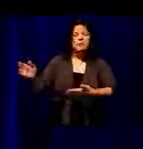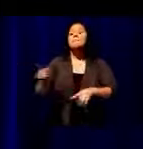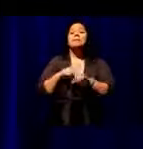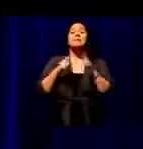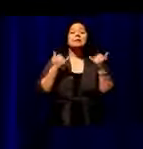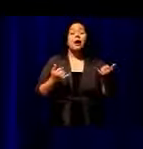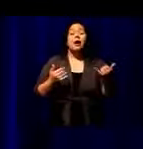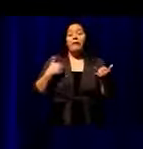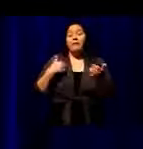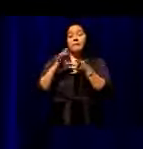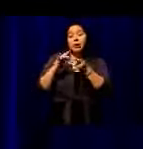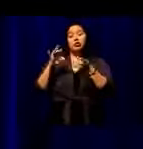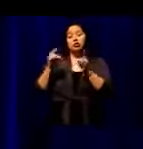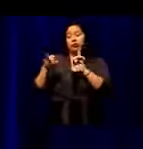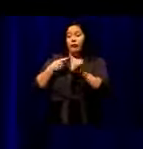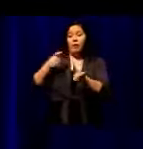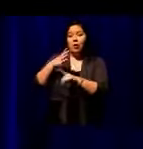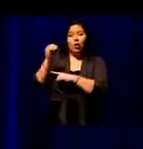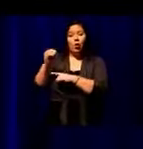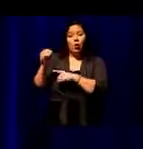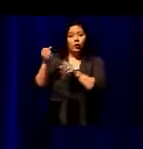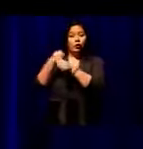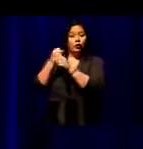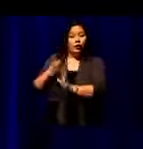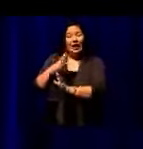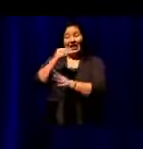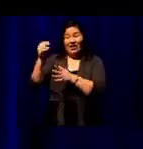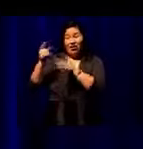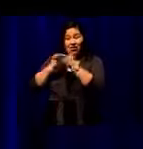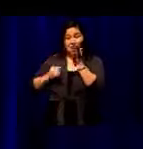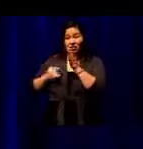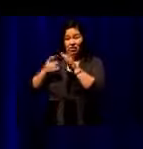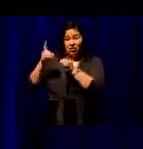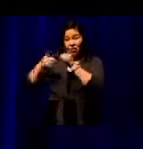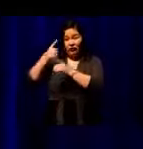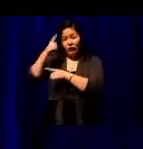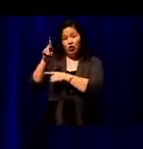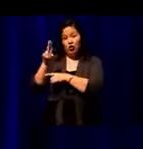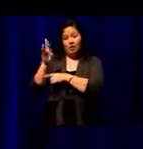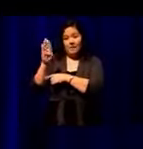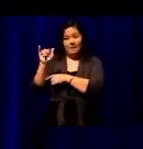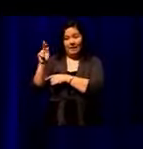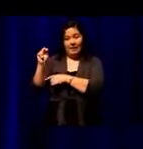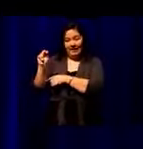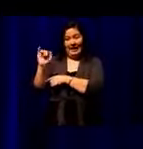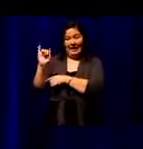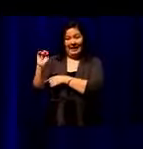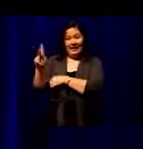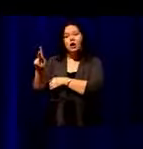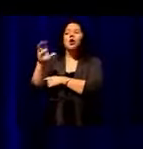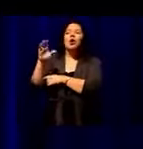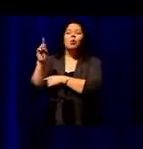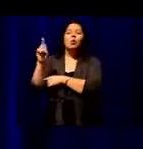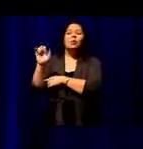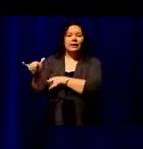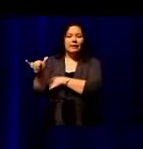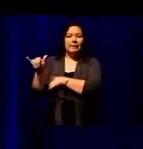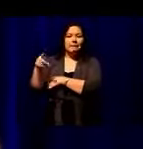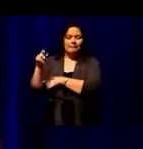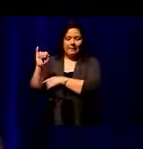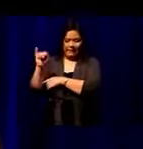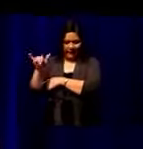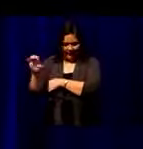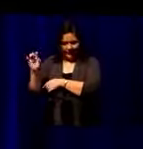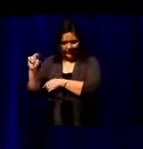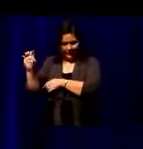message from festival co-curator and artistic director of Urban Inc., Curry Payette. He'll tell you more